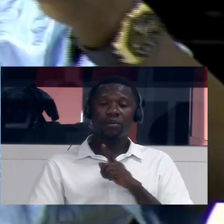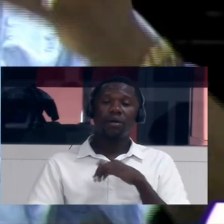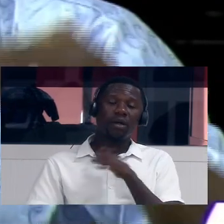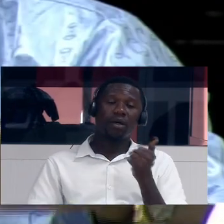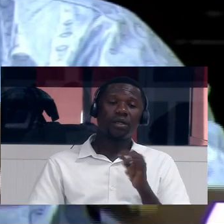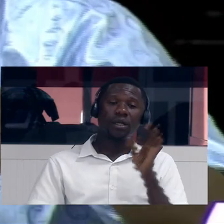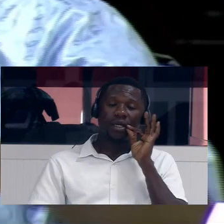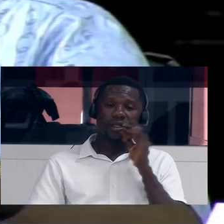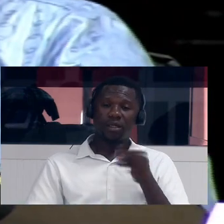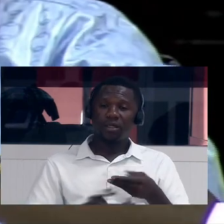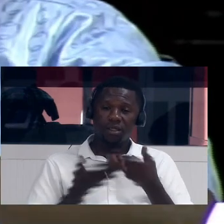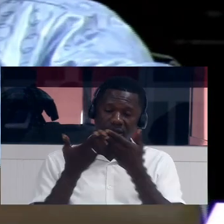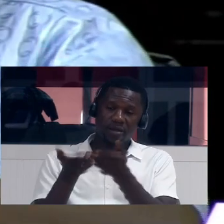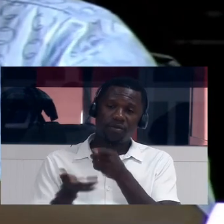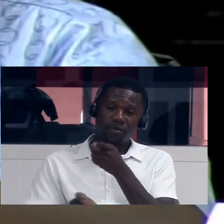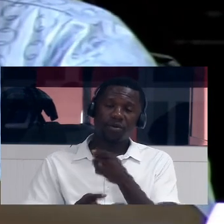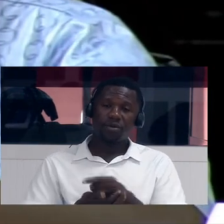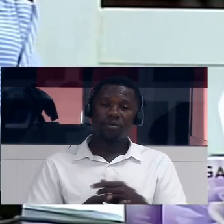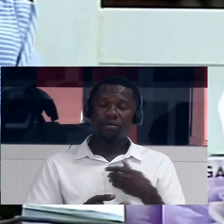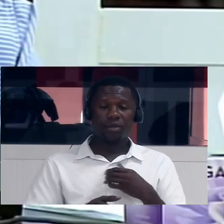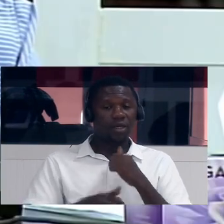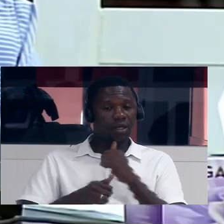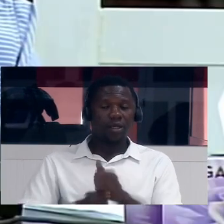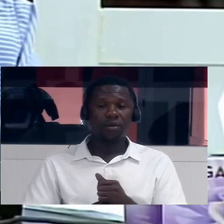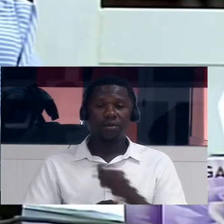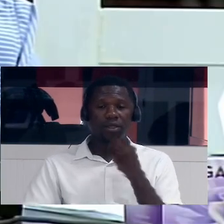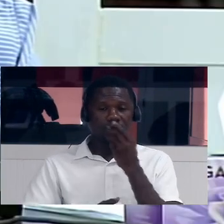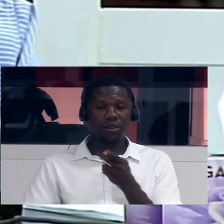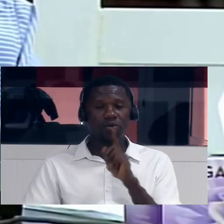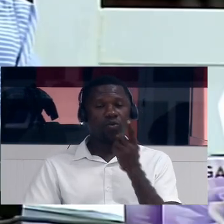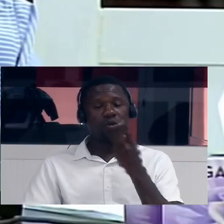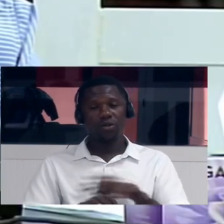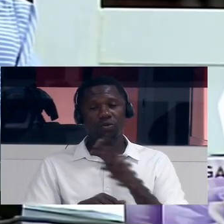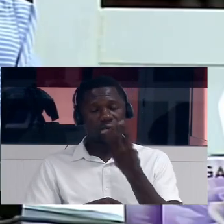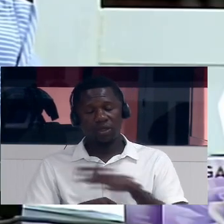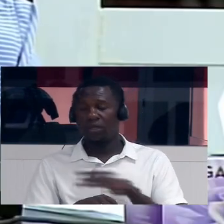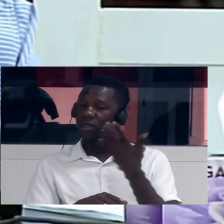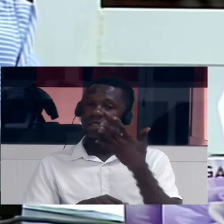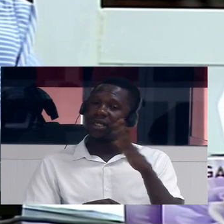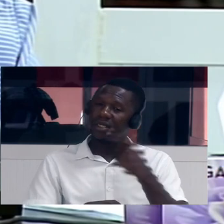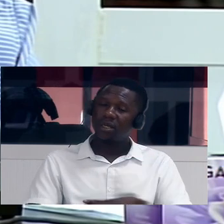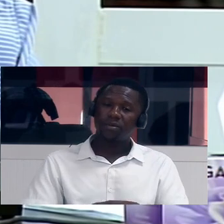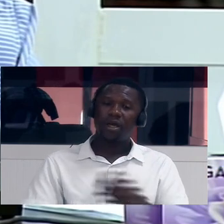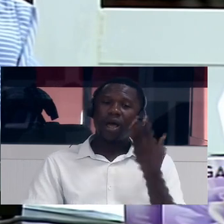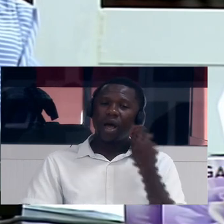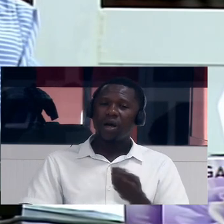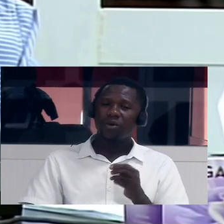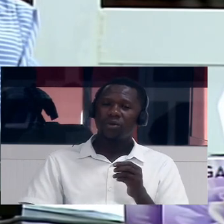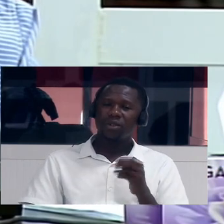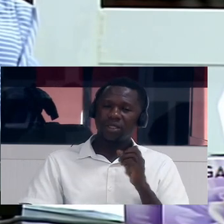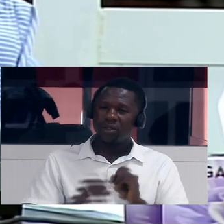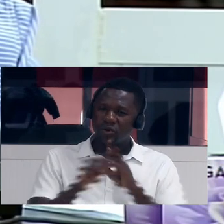they provided you. I kept saying, not once, not twice, not five times, not 10 times, how did the orders